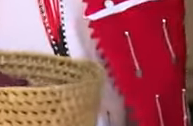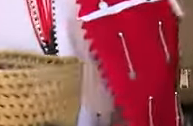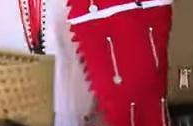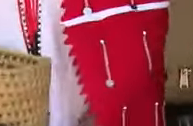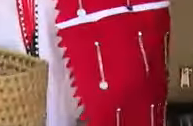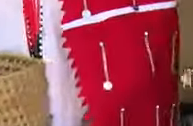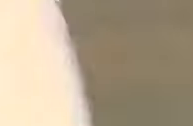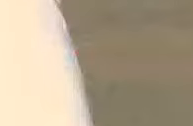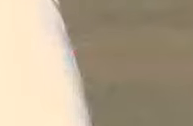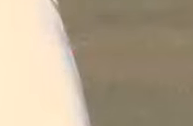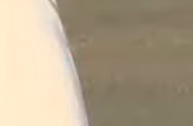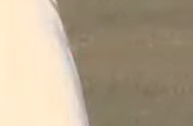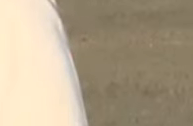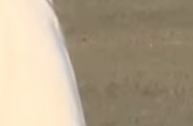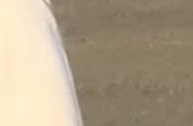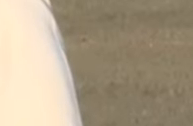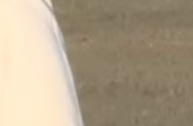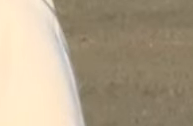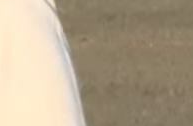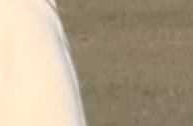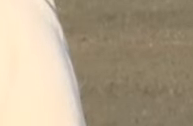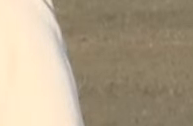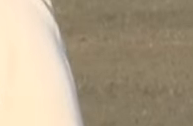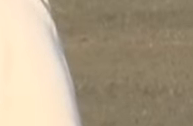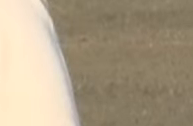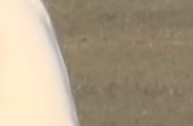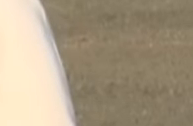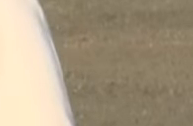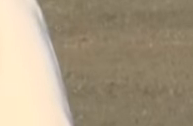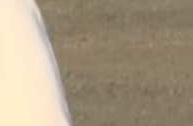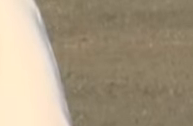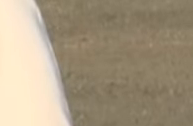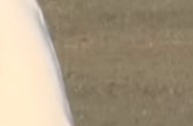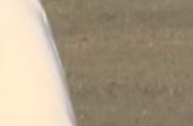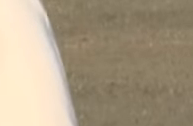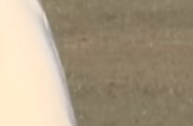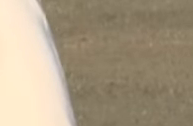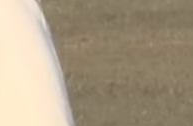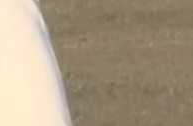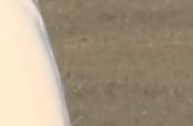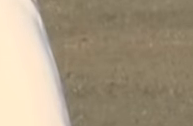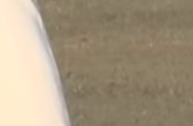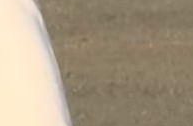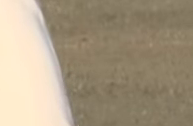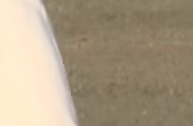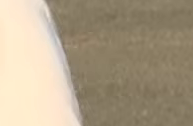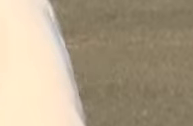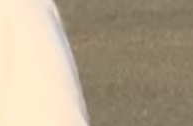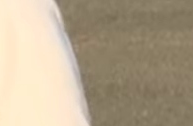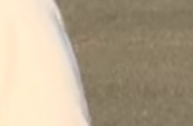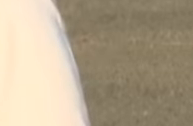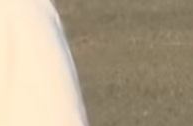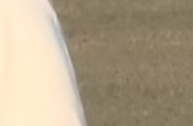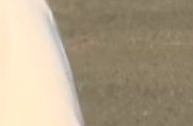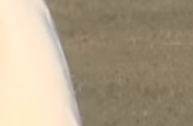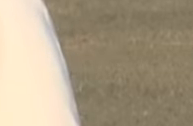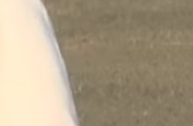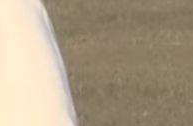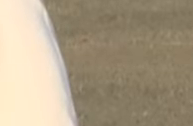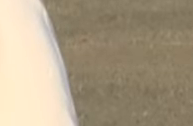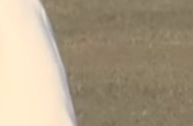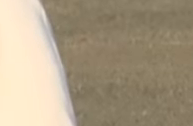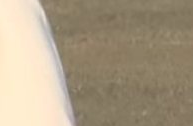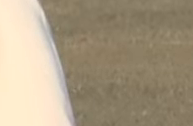a visit. We also have culture of our people, which is another unique thing. You know, sometimes when you go to the US and you say you are from